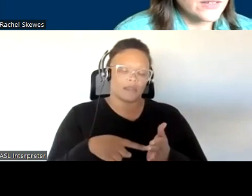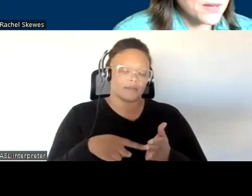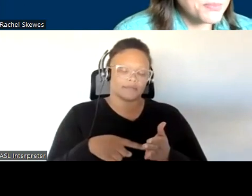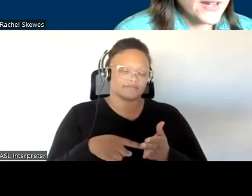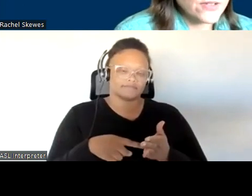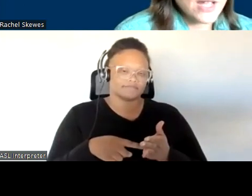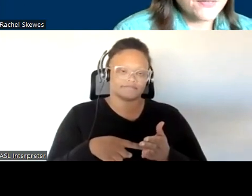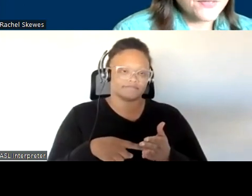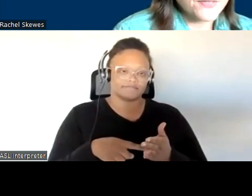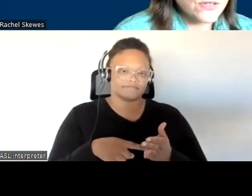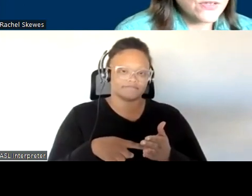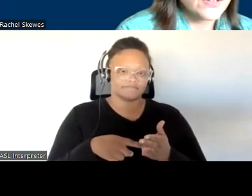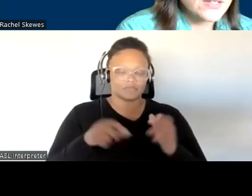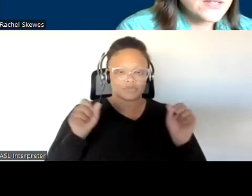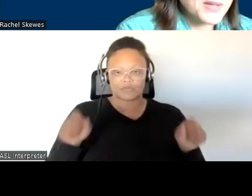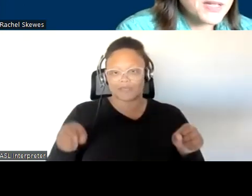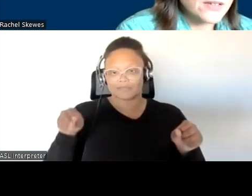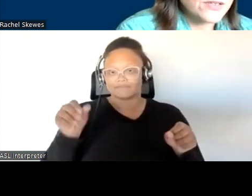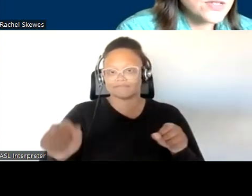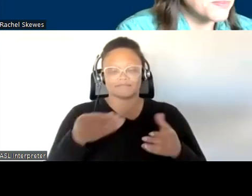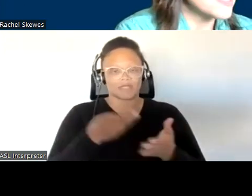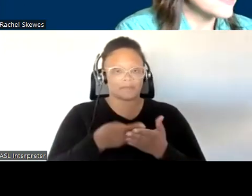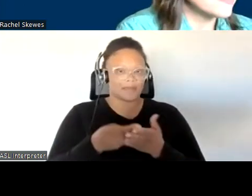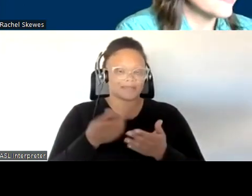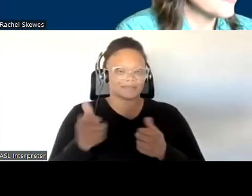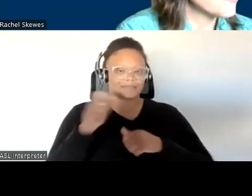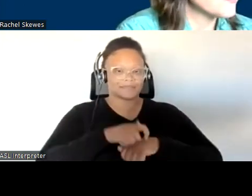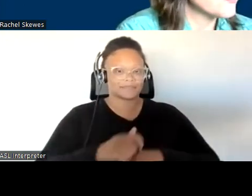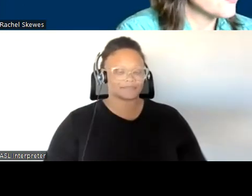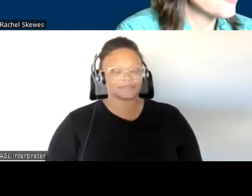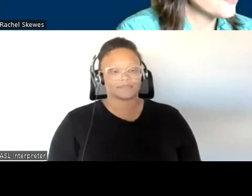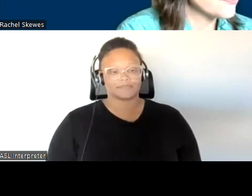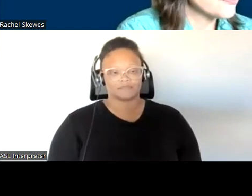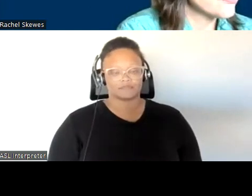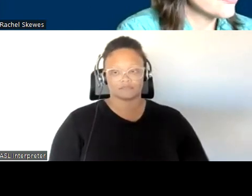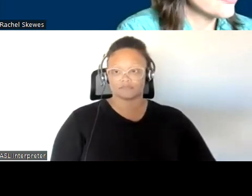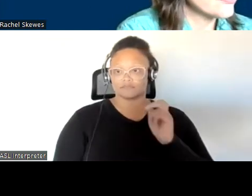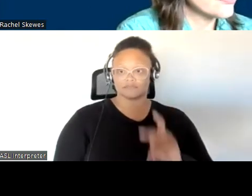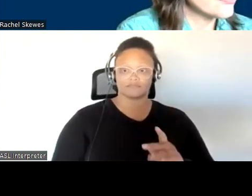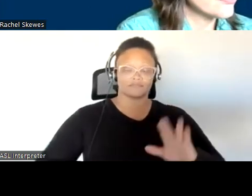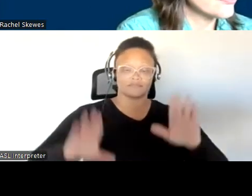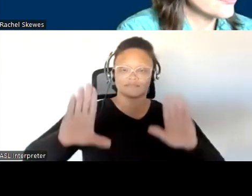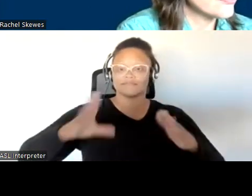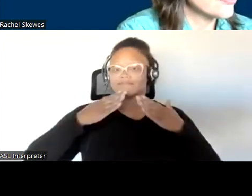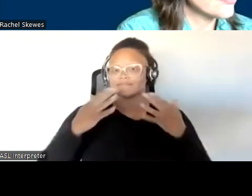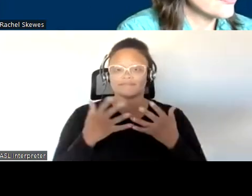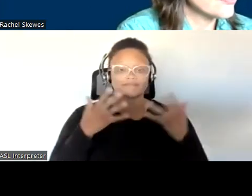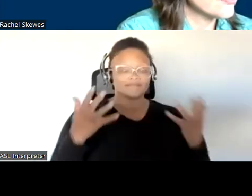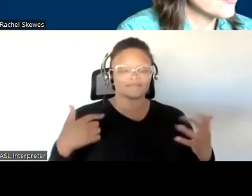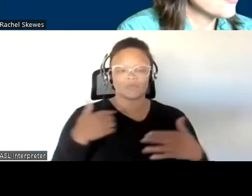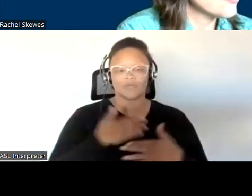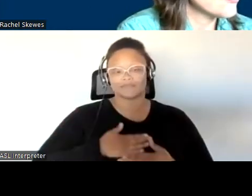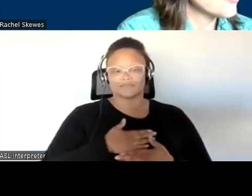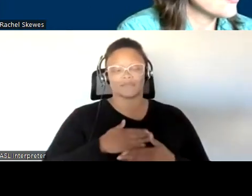how long providers have to spend down their stipends. Okay, wonderful. Thank you very much. We appreciate